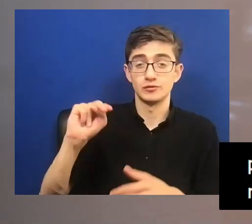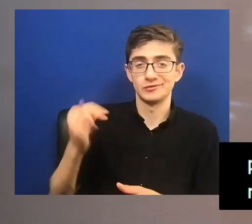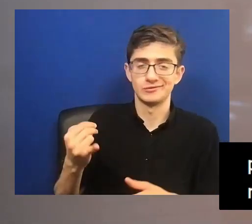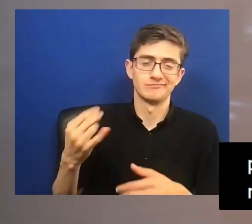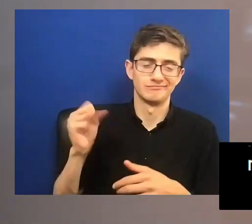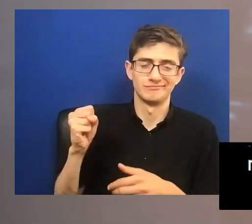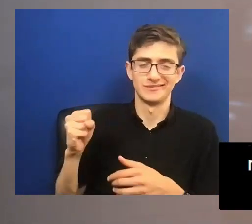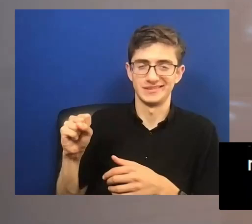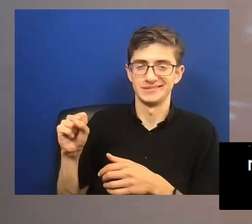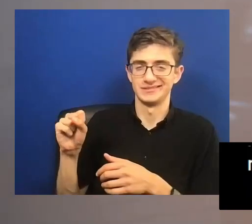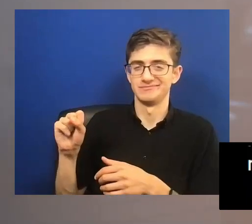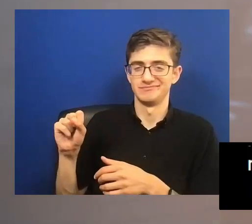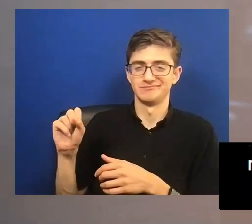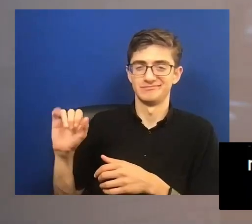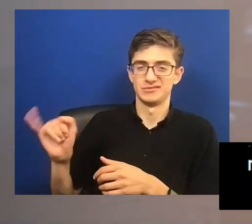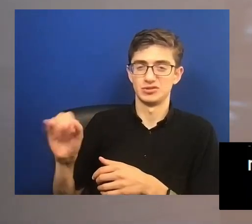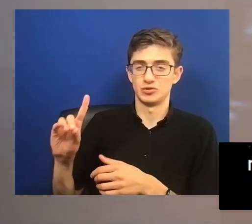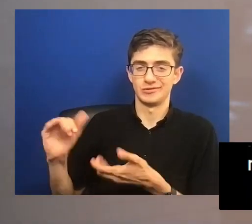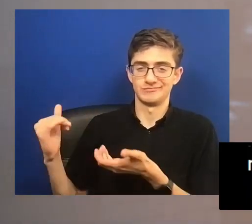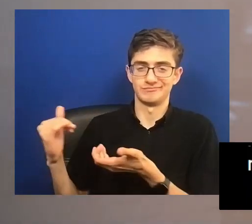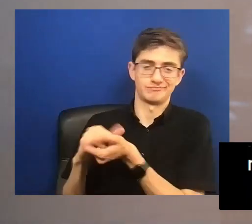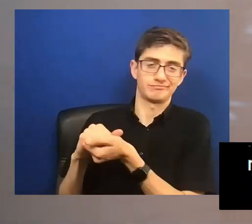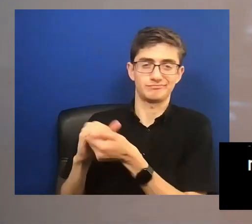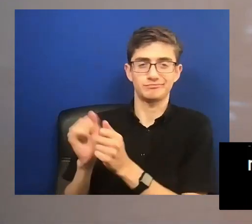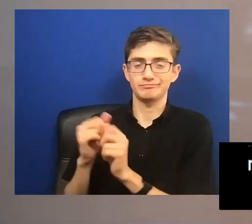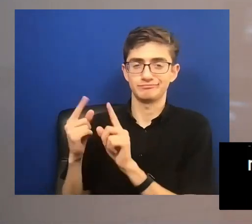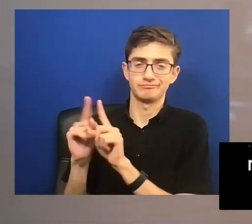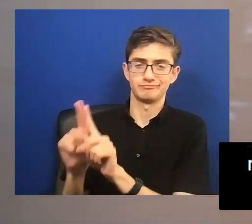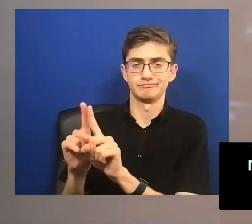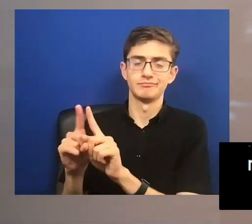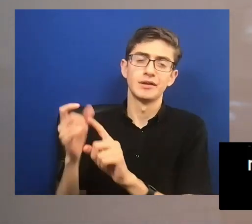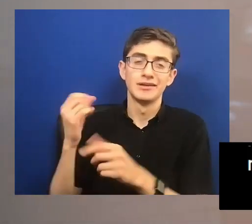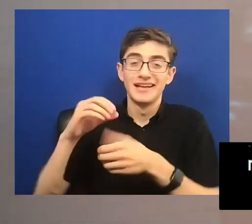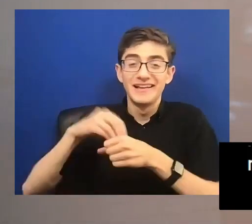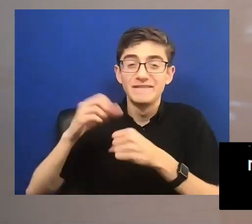together. Infrastructure transcends state boundaries, even if our